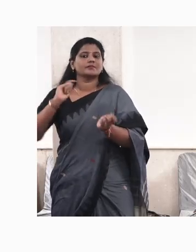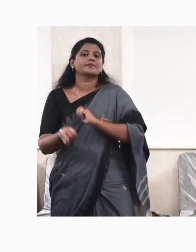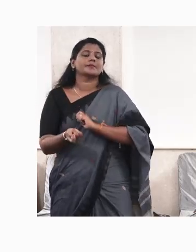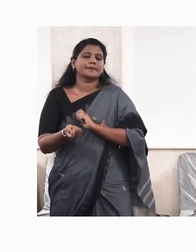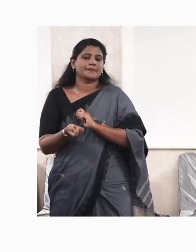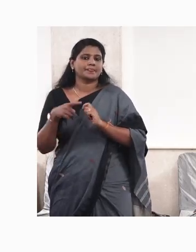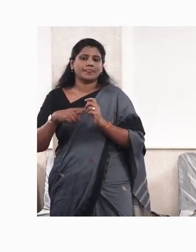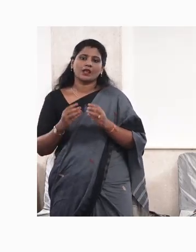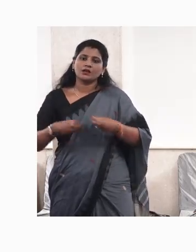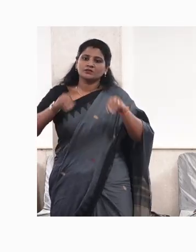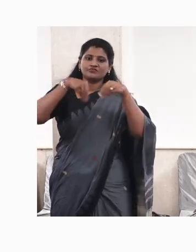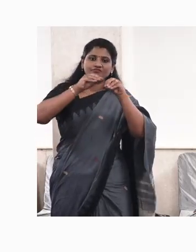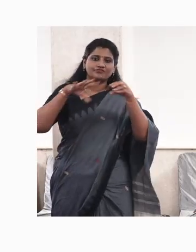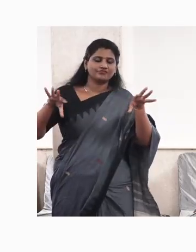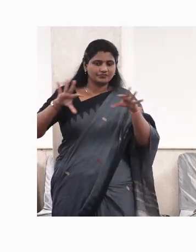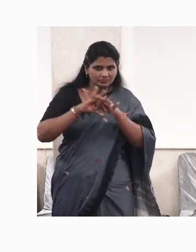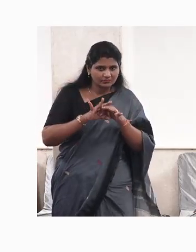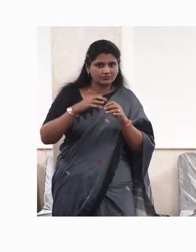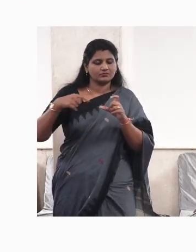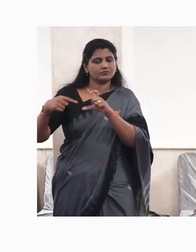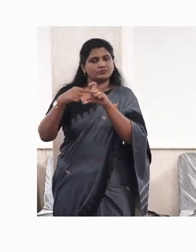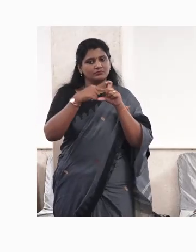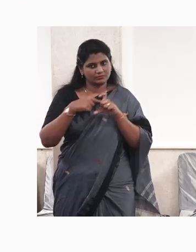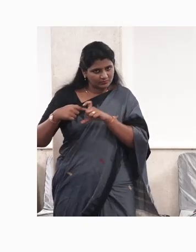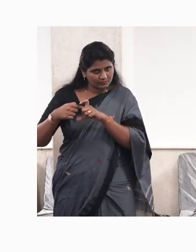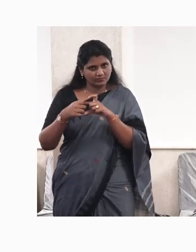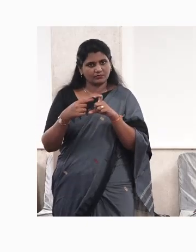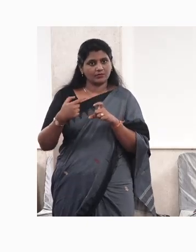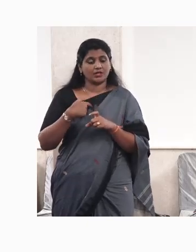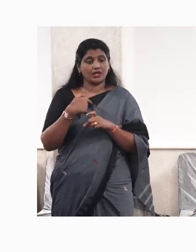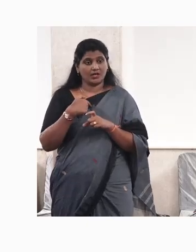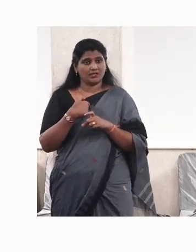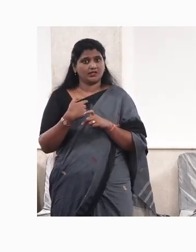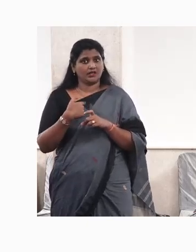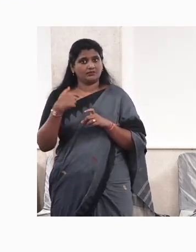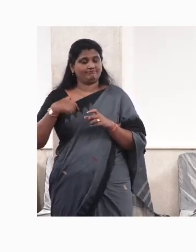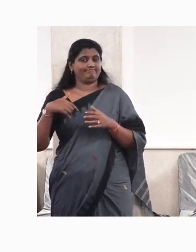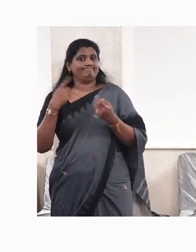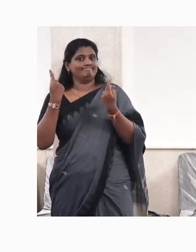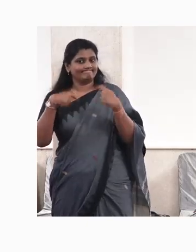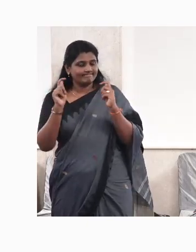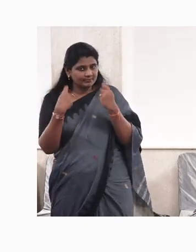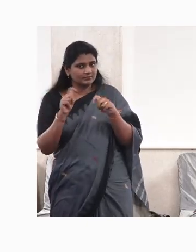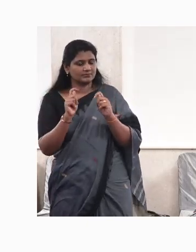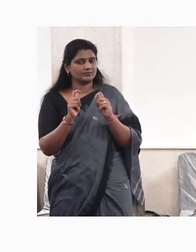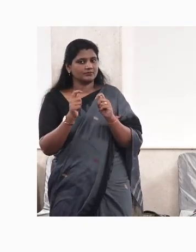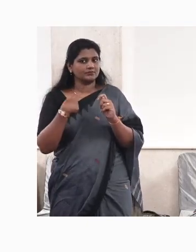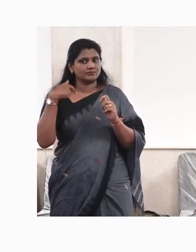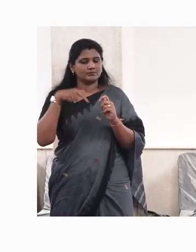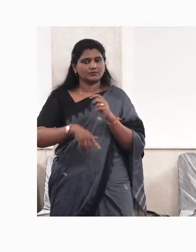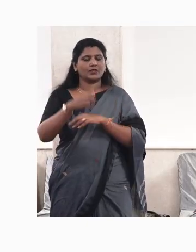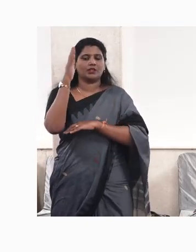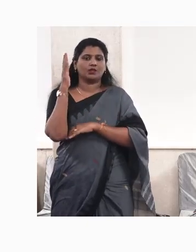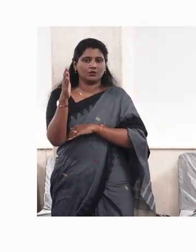more collaborative environment, that I at least attempting to